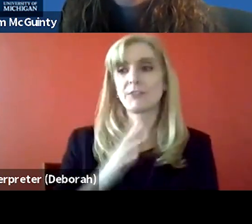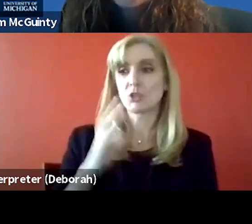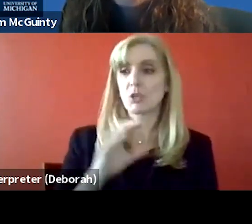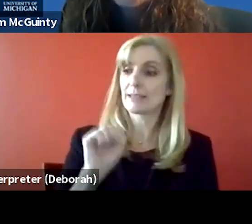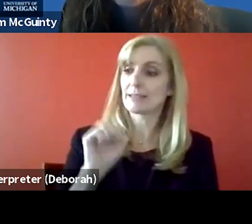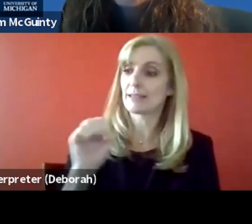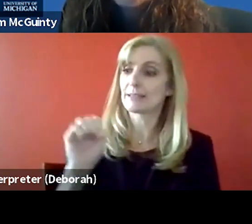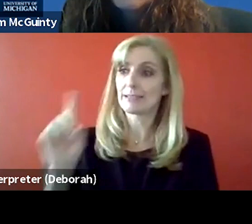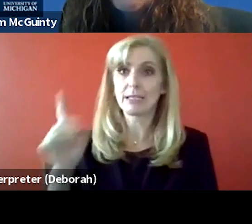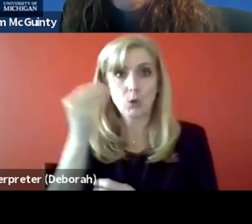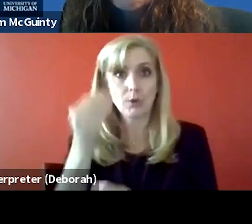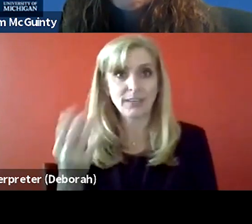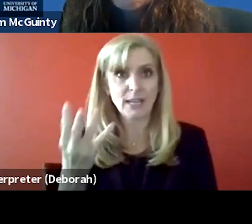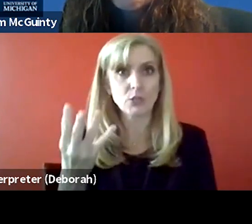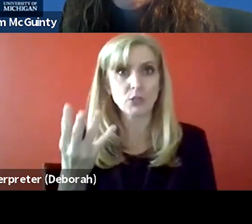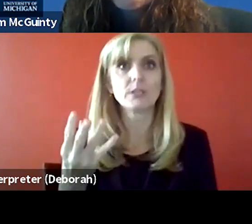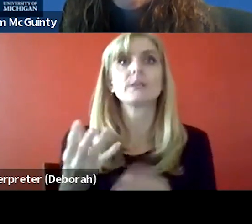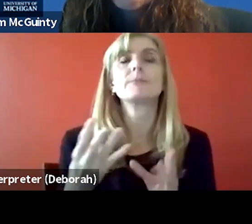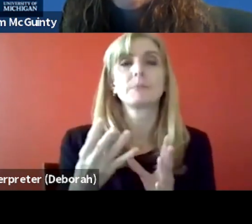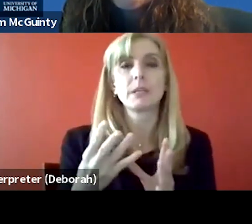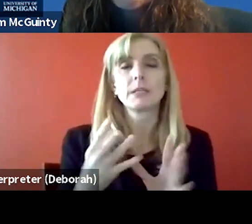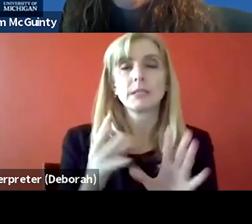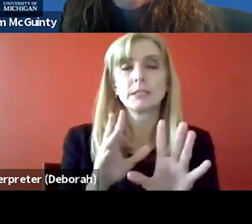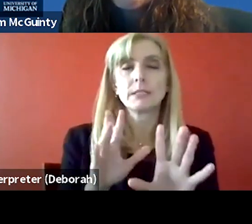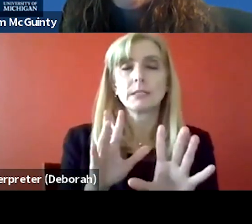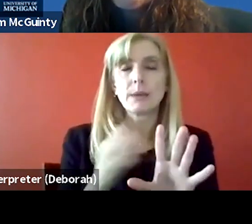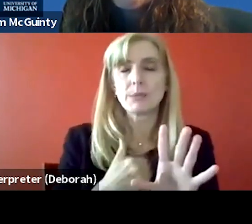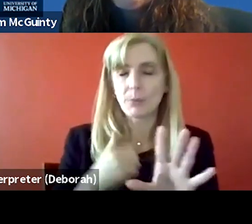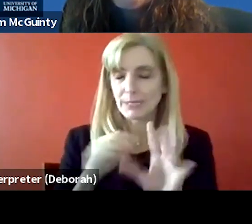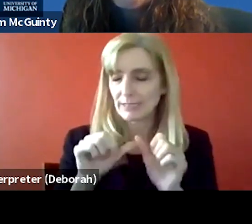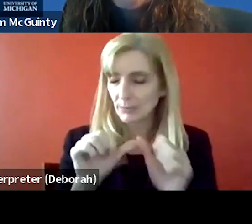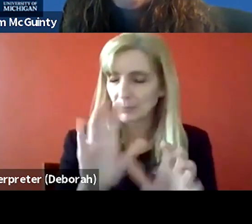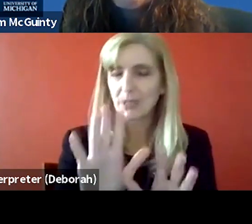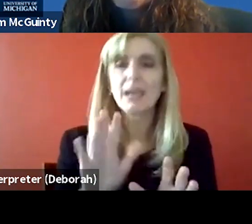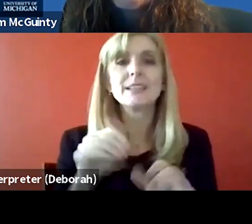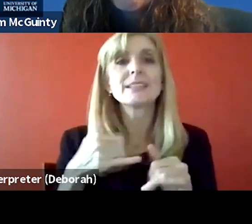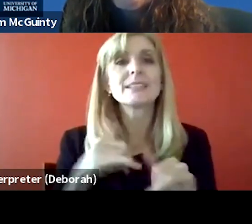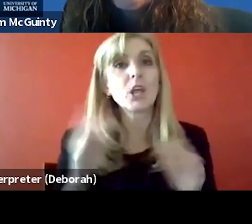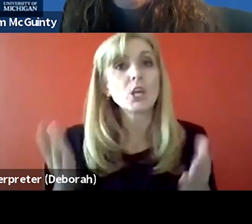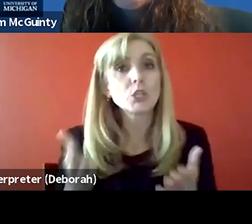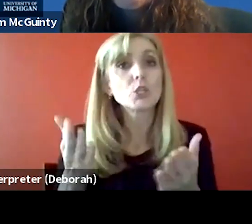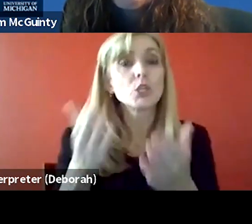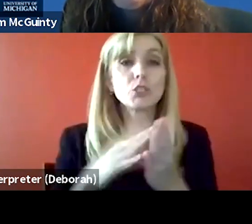like to say, and still encourage, and still encourage students